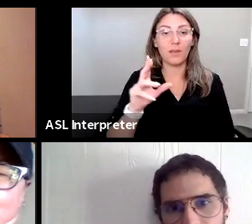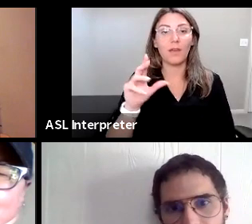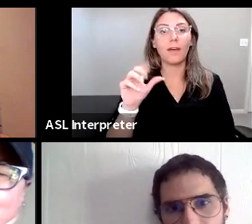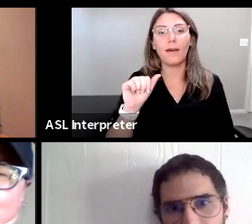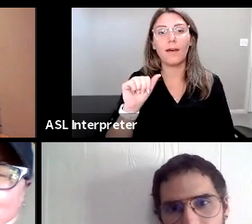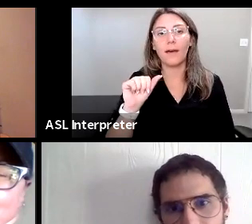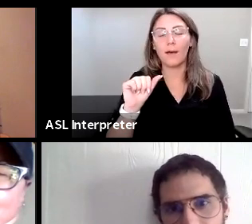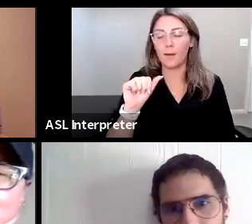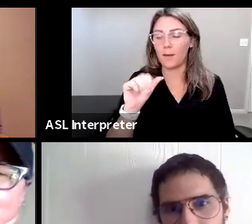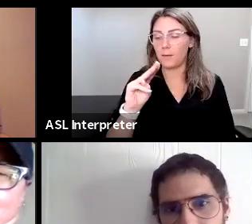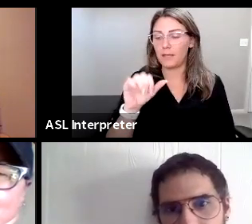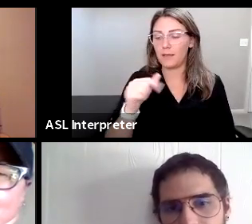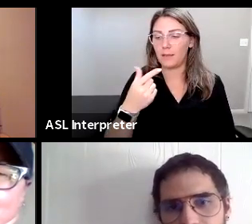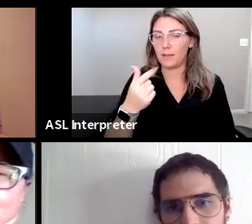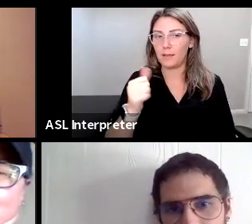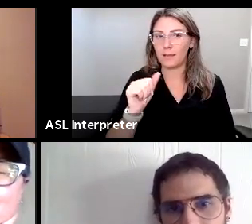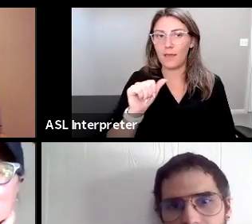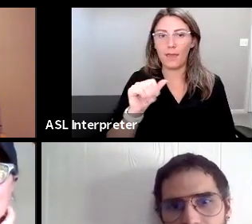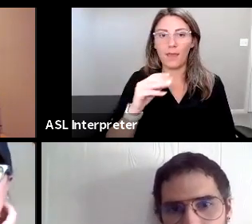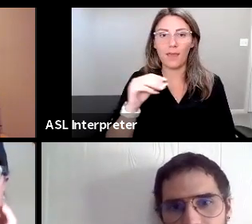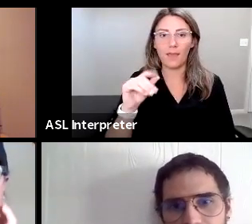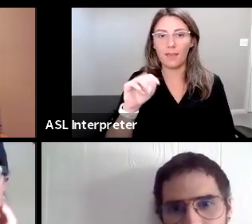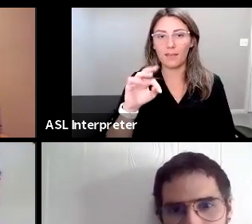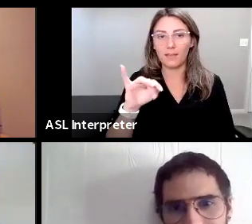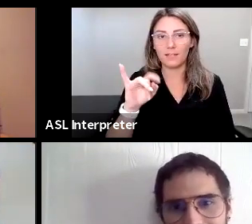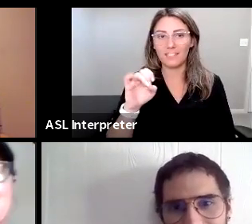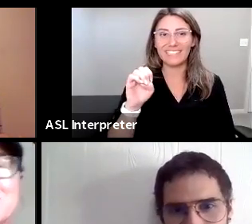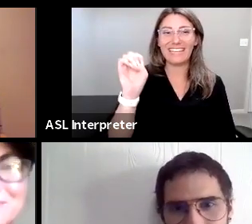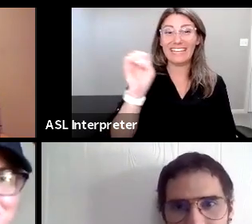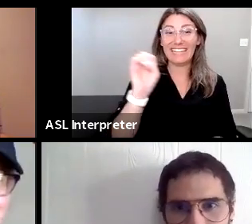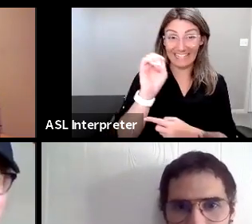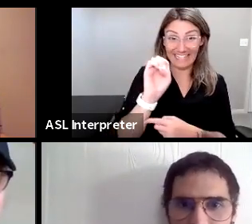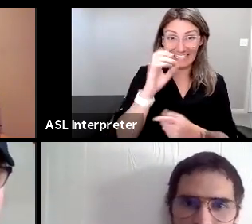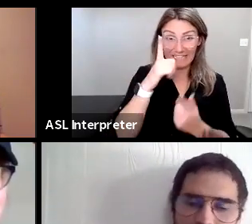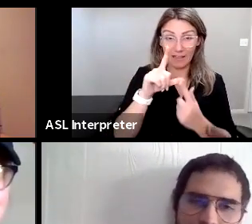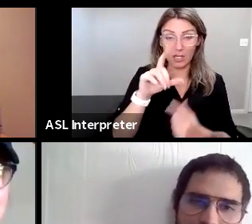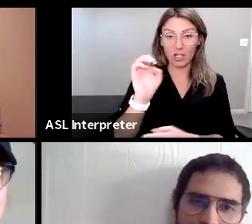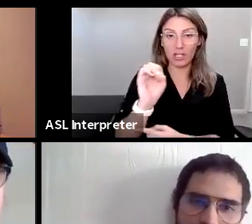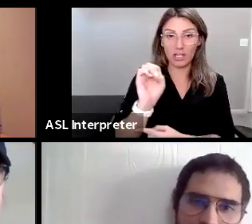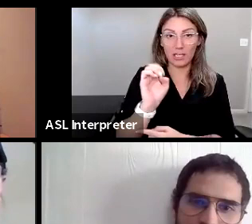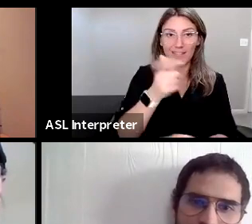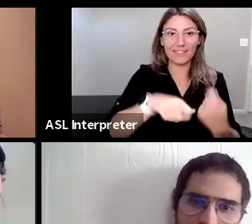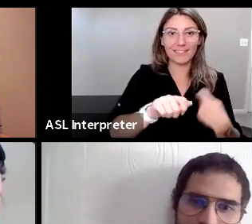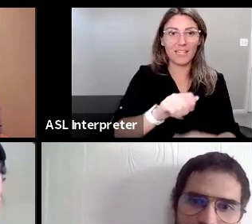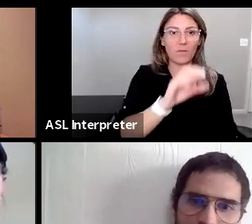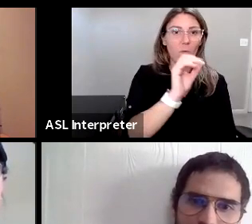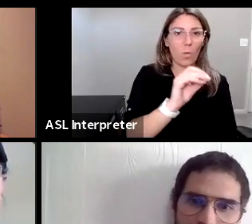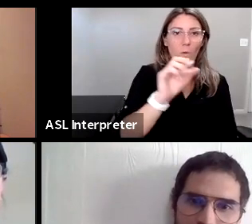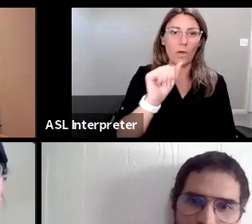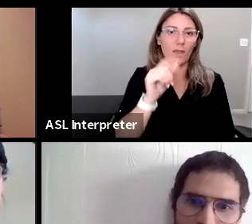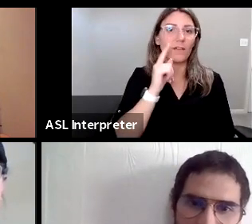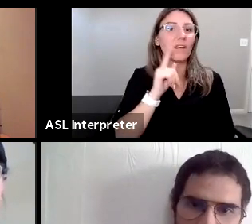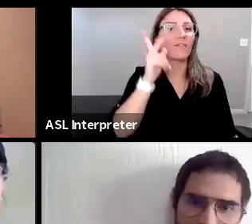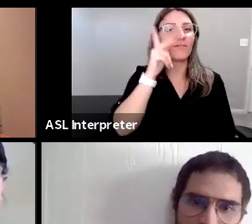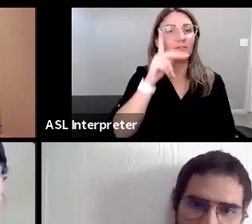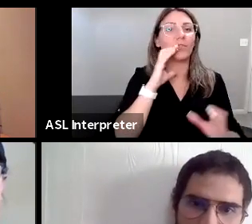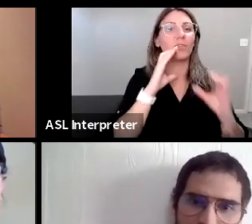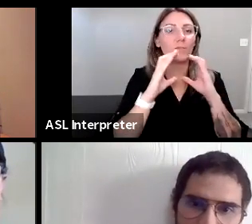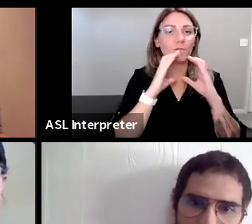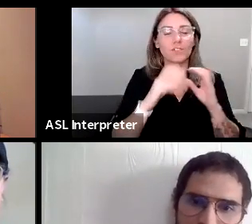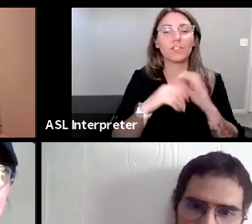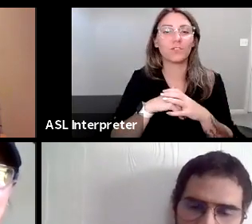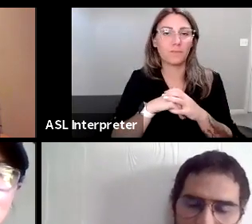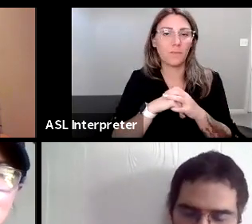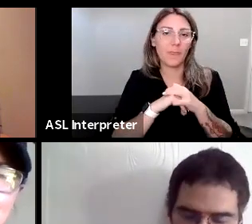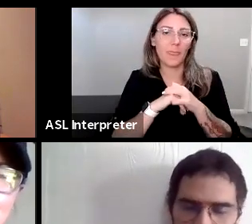amigue, todes, so the letter E instead of the O or the A. So I've heard those conversations. So there's